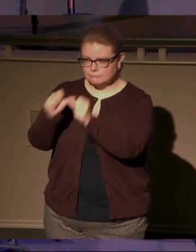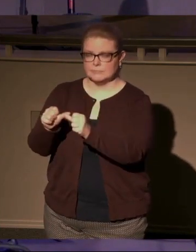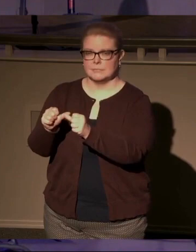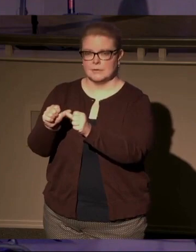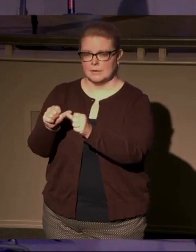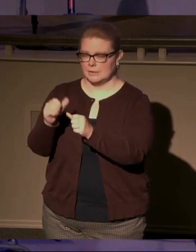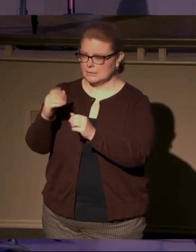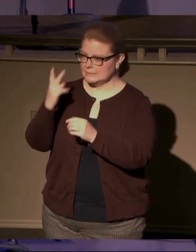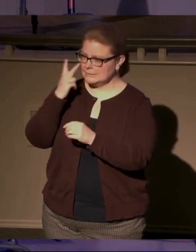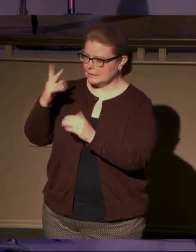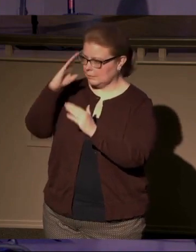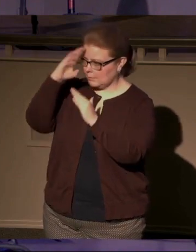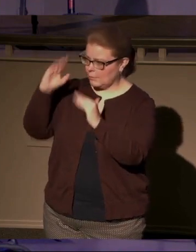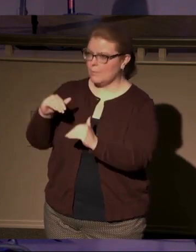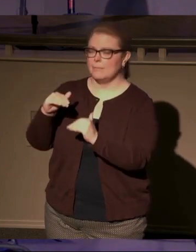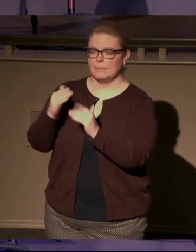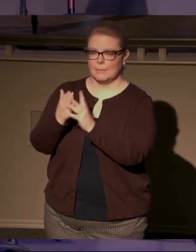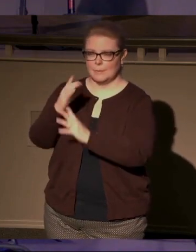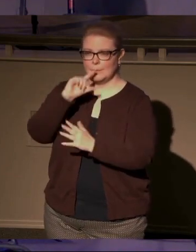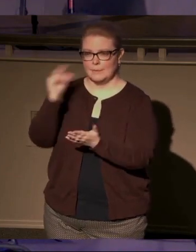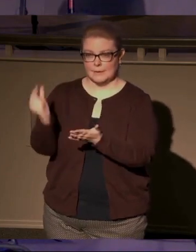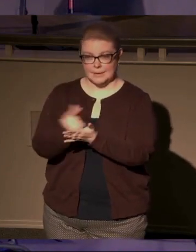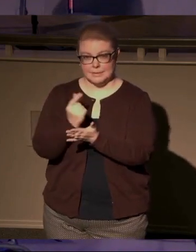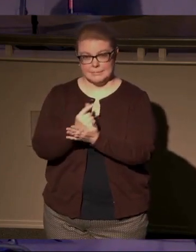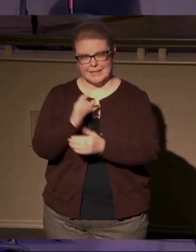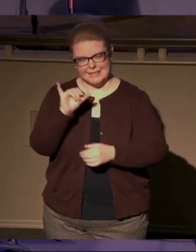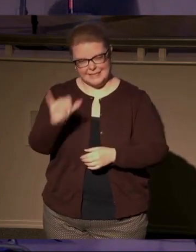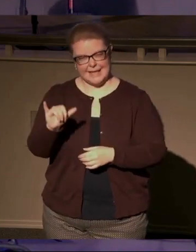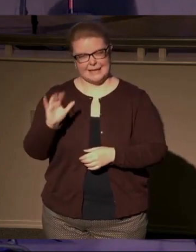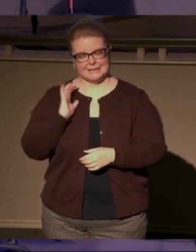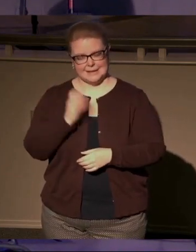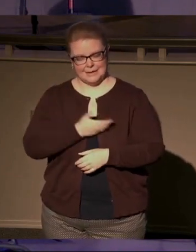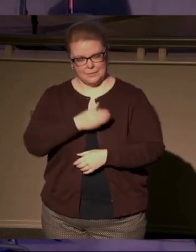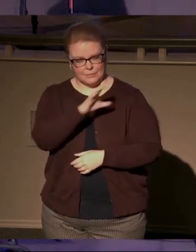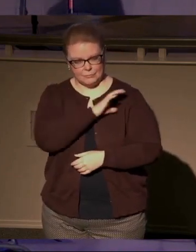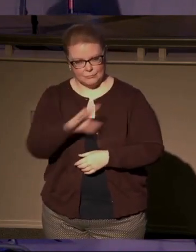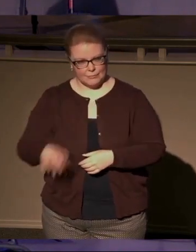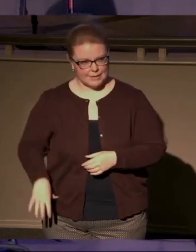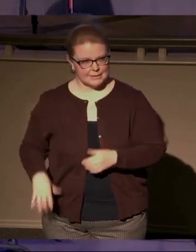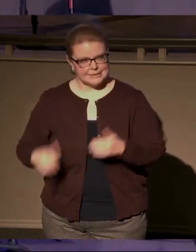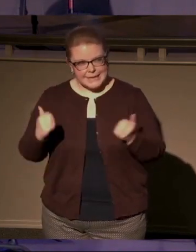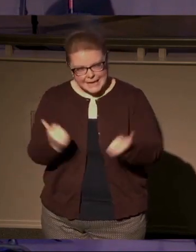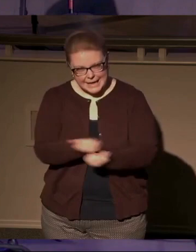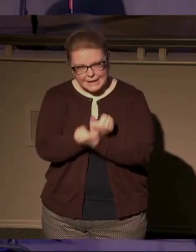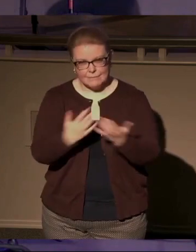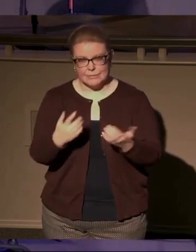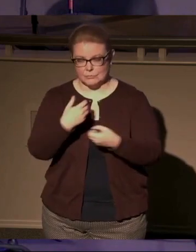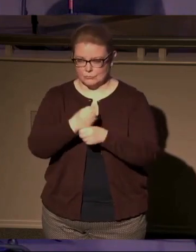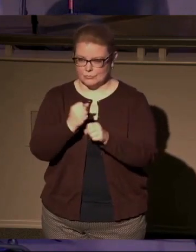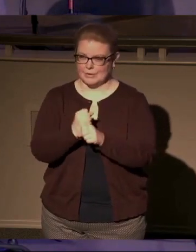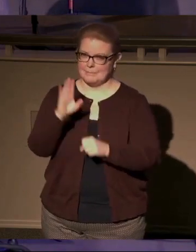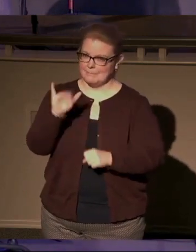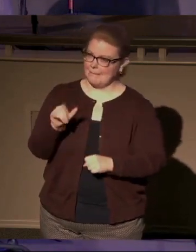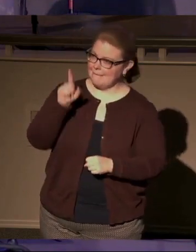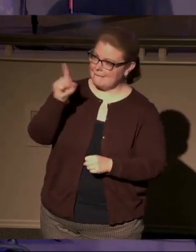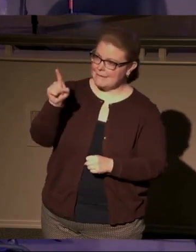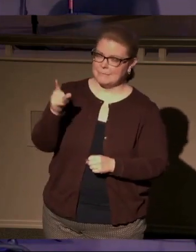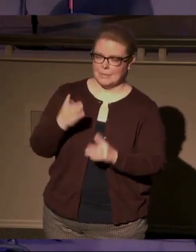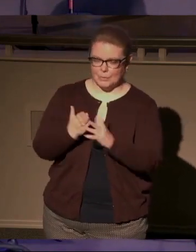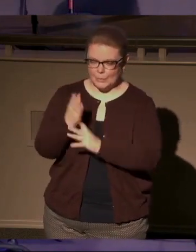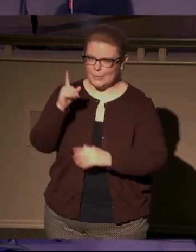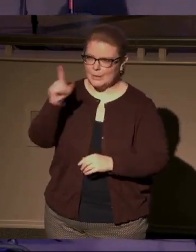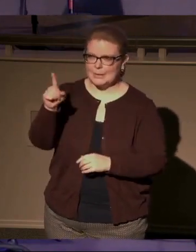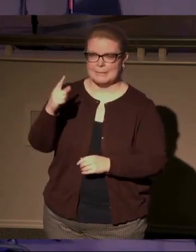hope held out in the gospel. That's our Christ. Everything was created by him and through him. Everything is for him.